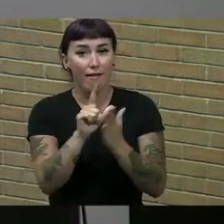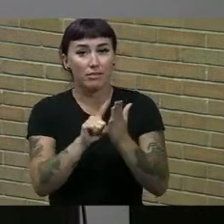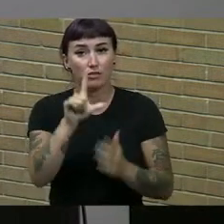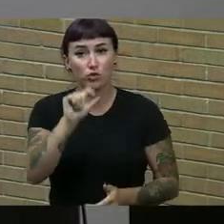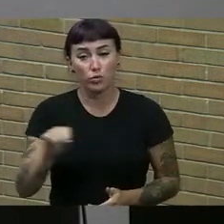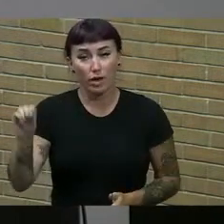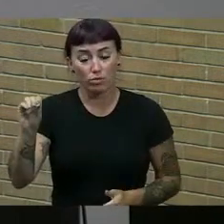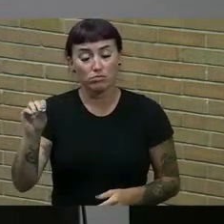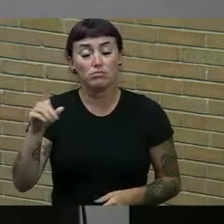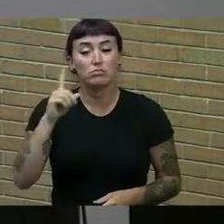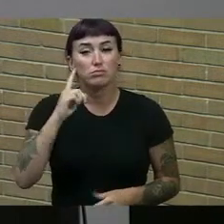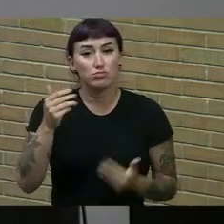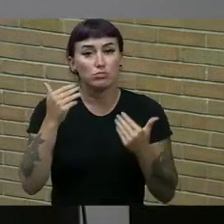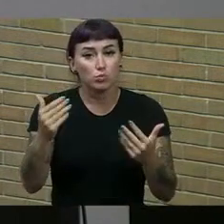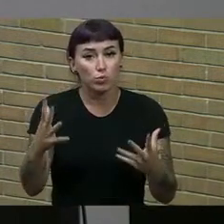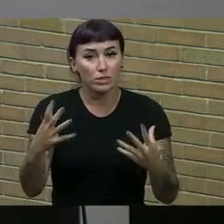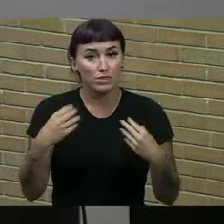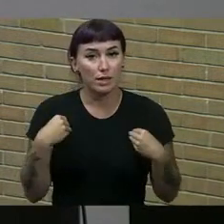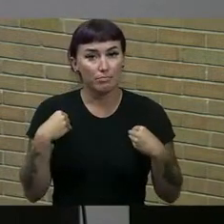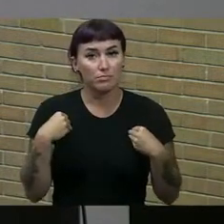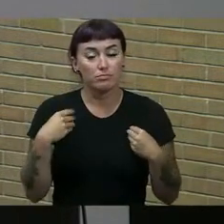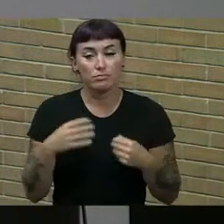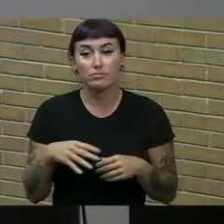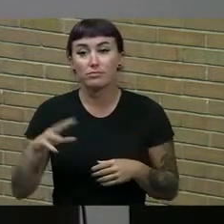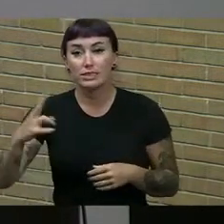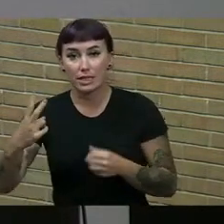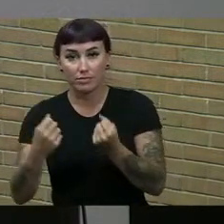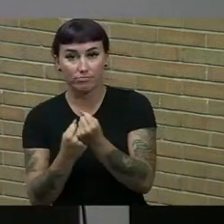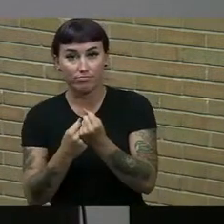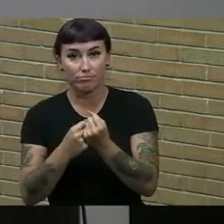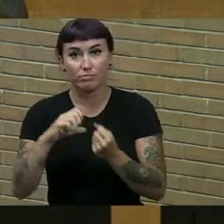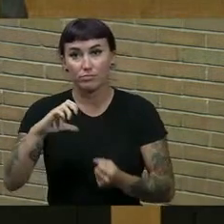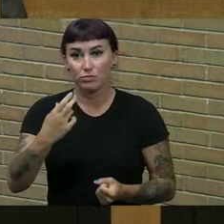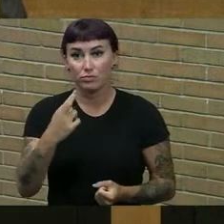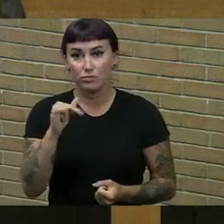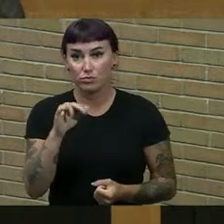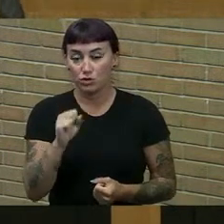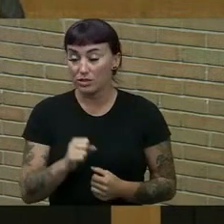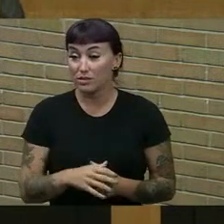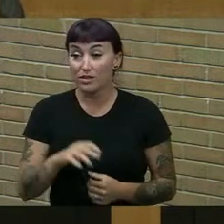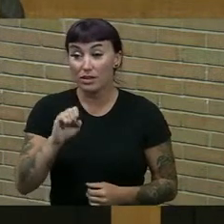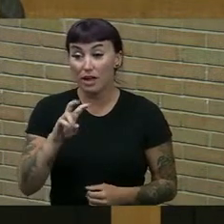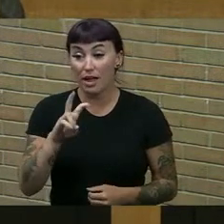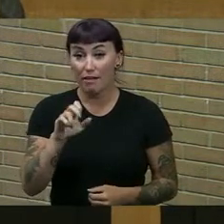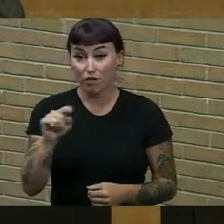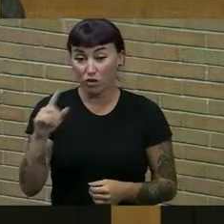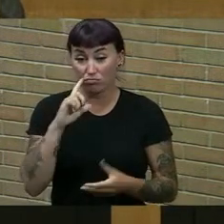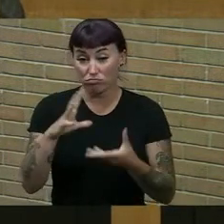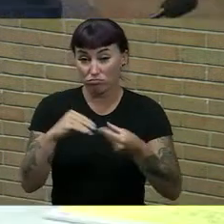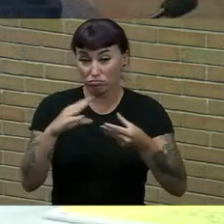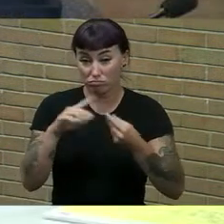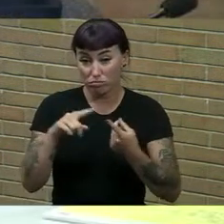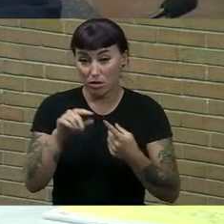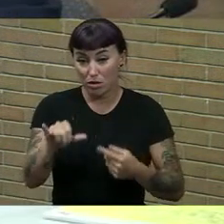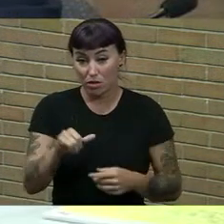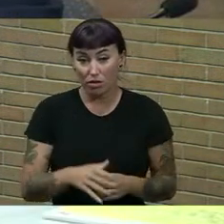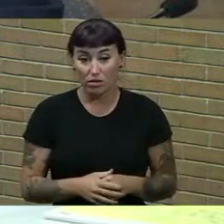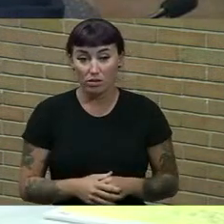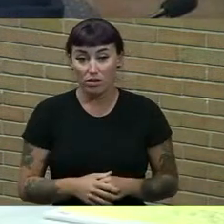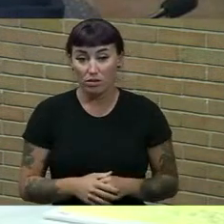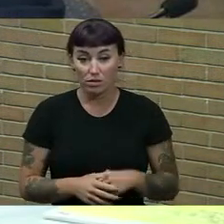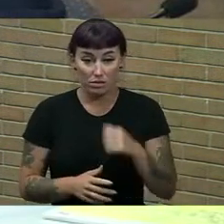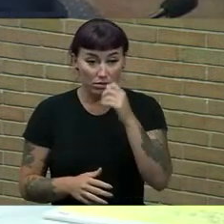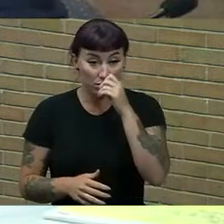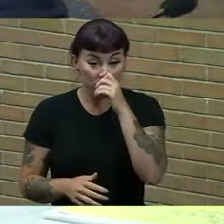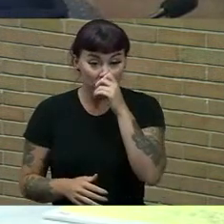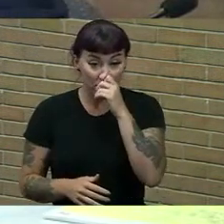that we adopt the resolution before us. Second. Everett, is there anything you want to discuss about this? Sure, yeah.